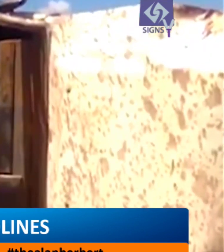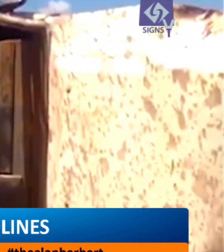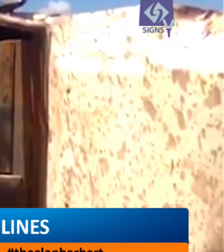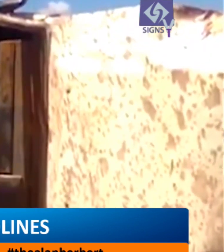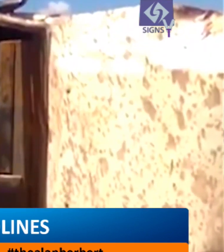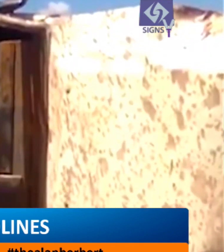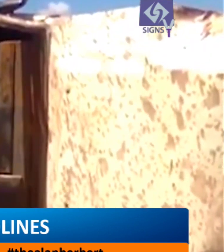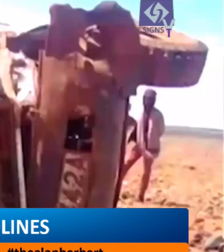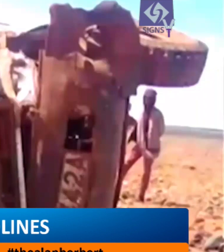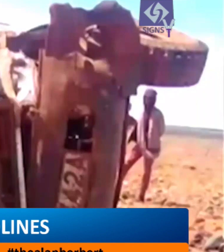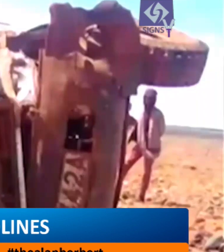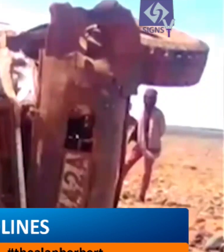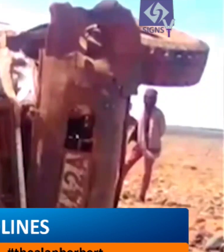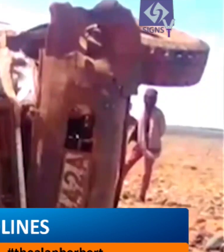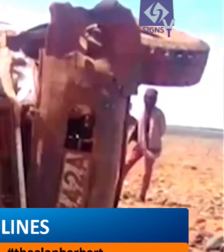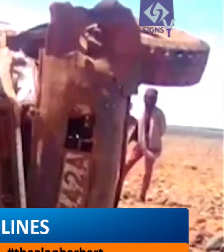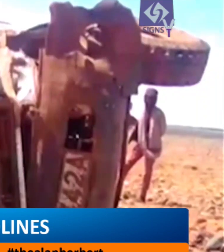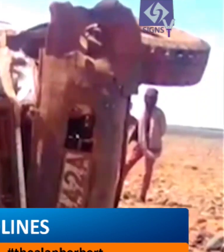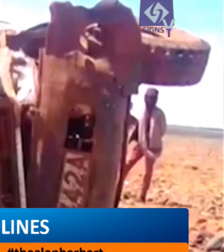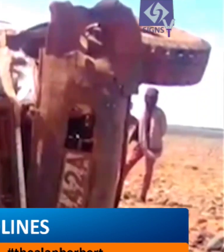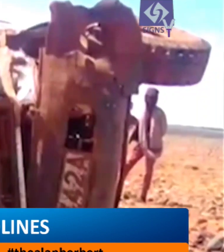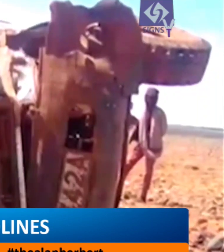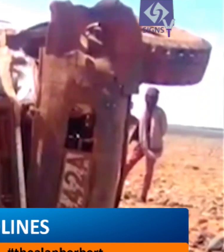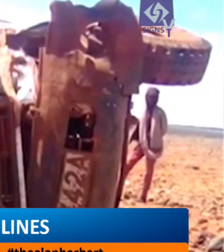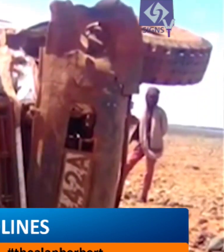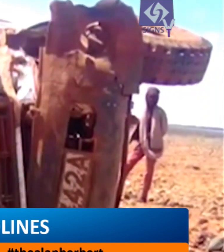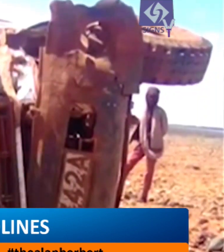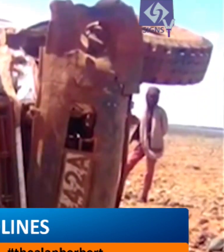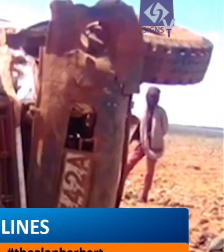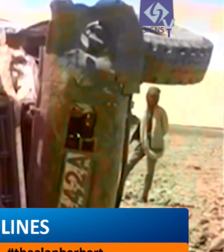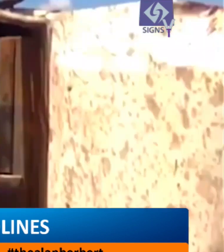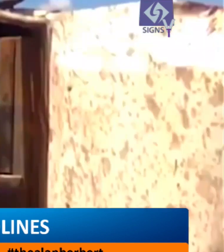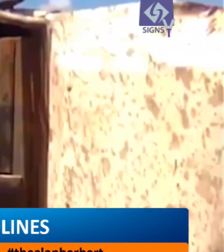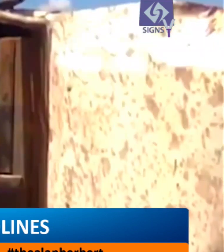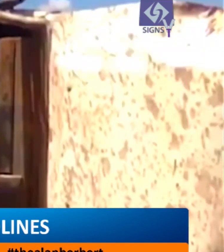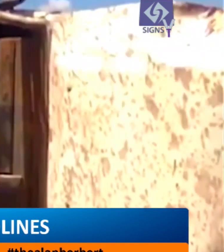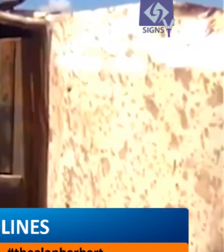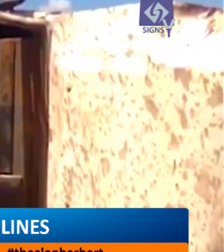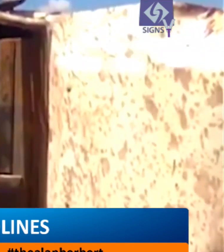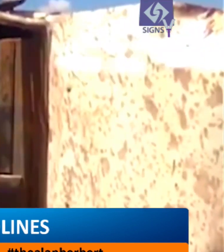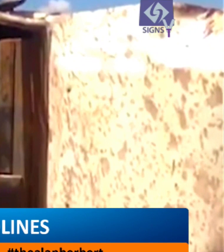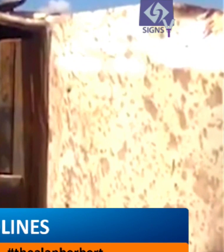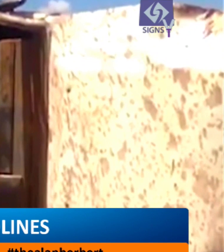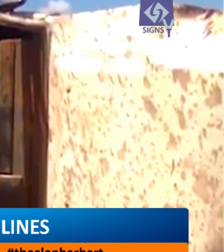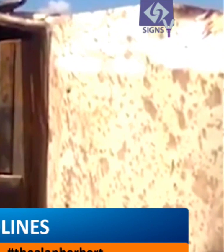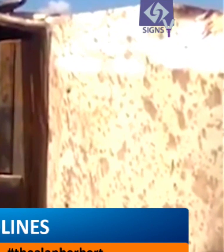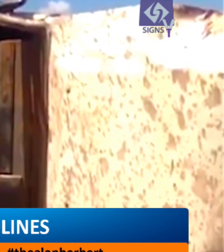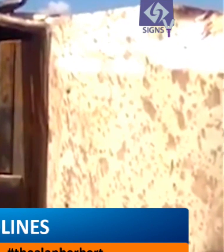people were killed and 3 others injured following a crash at Mulot area on the Bomet-Narok Road.